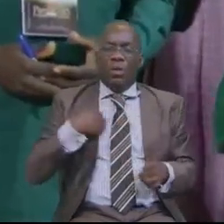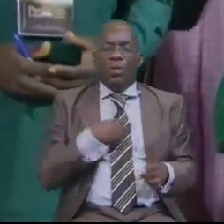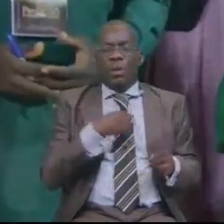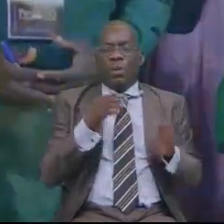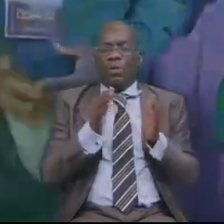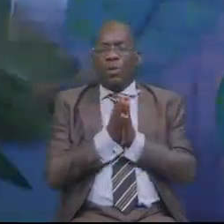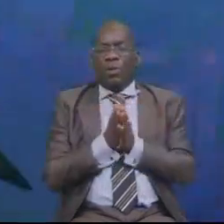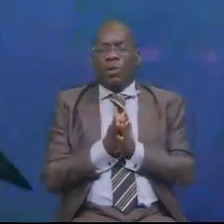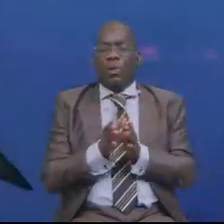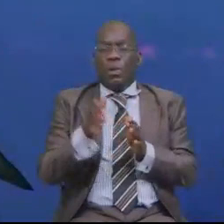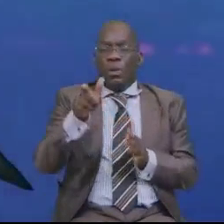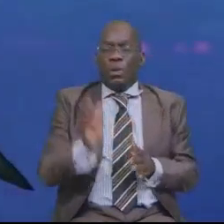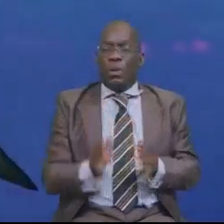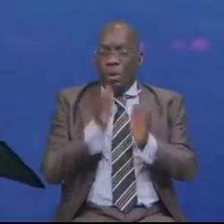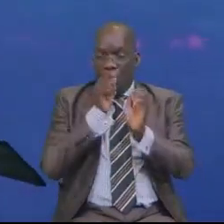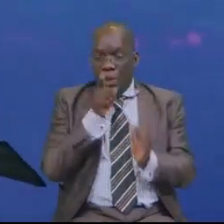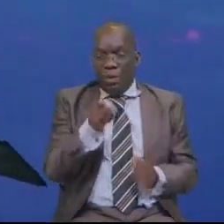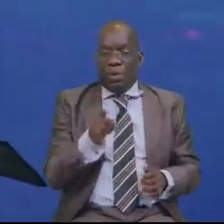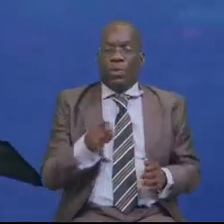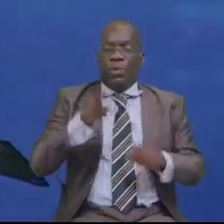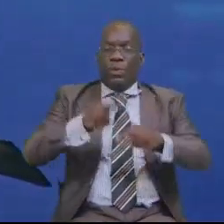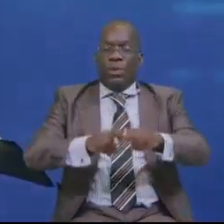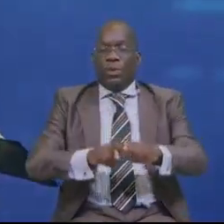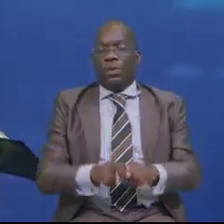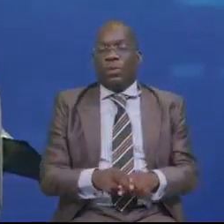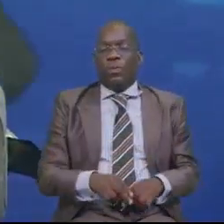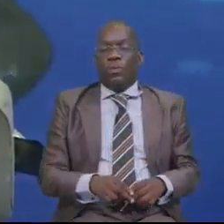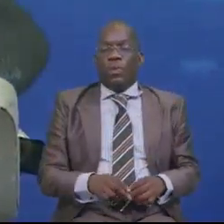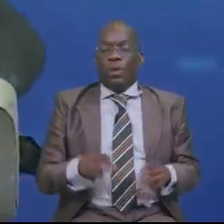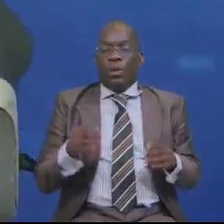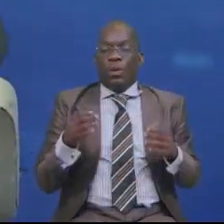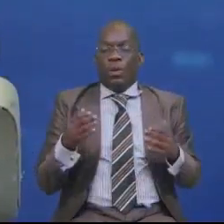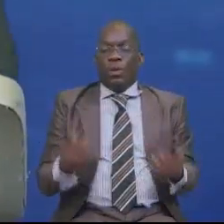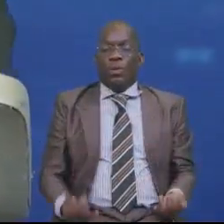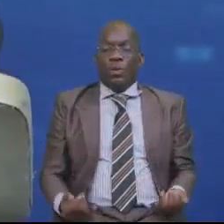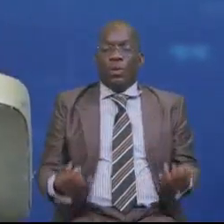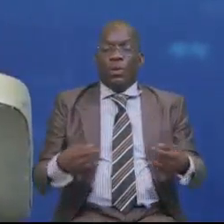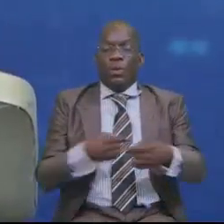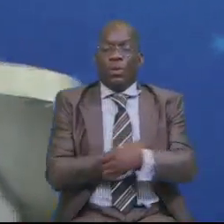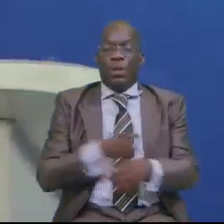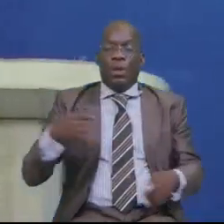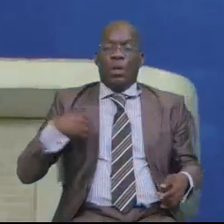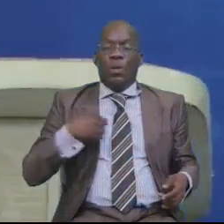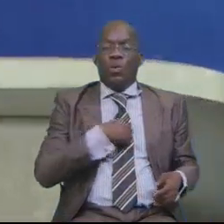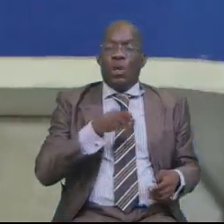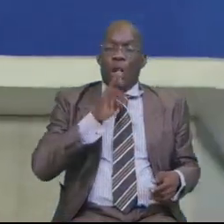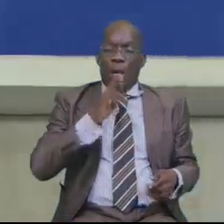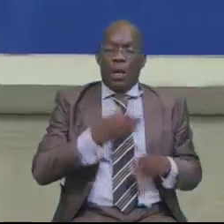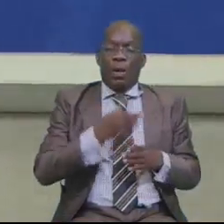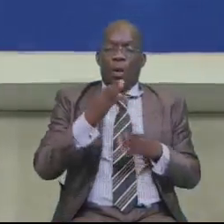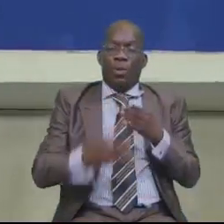you. Sit down in the blessing of the Lord. Today we are concluding in our series